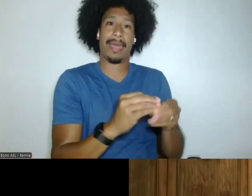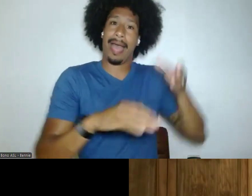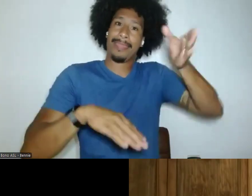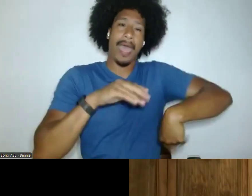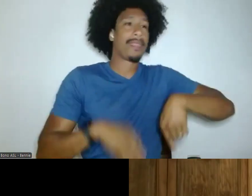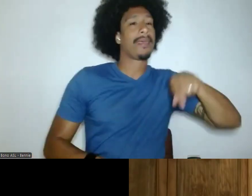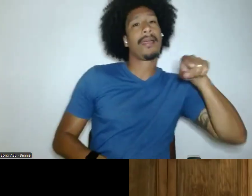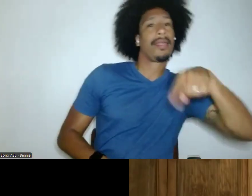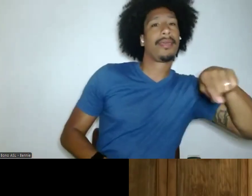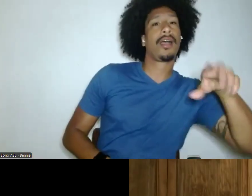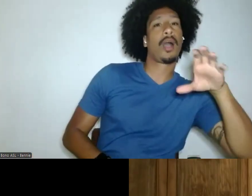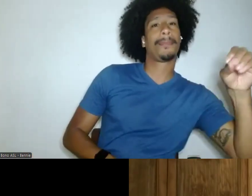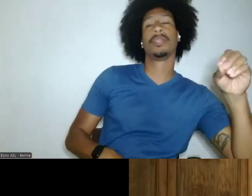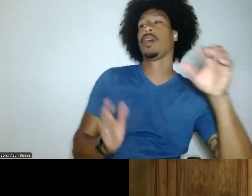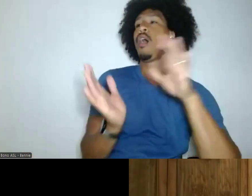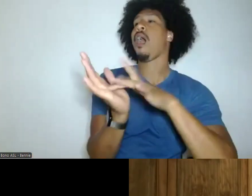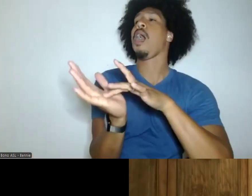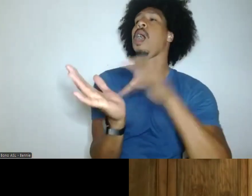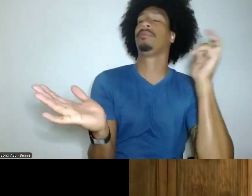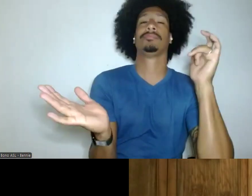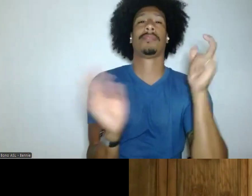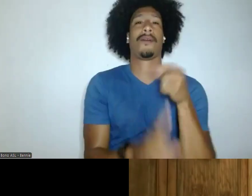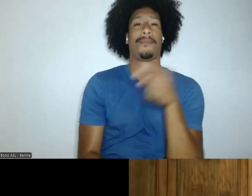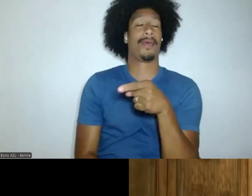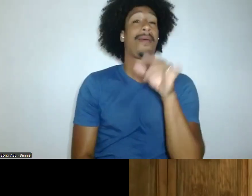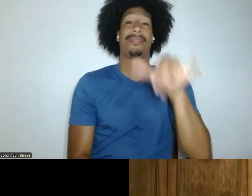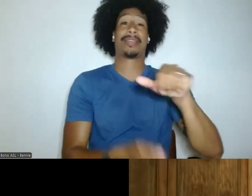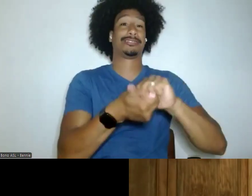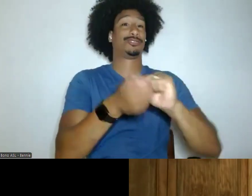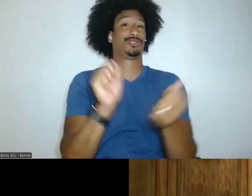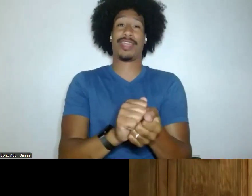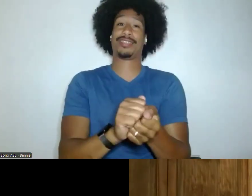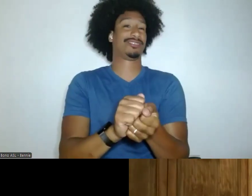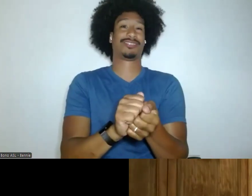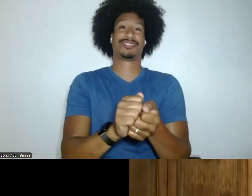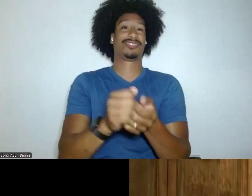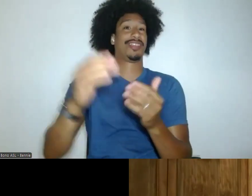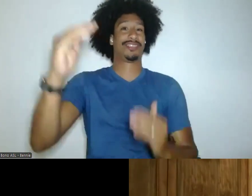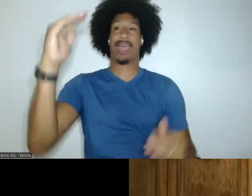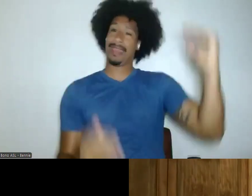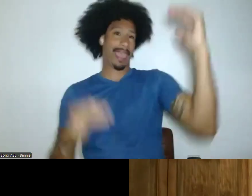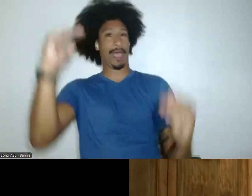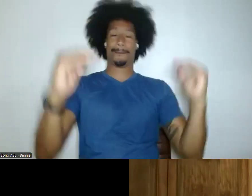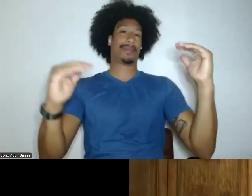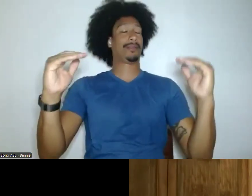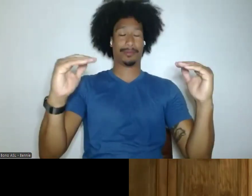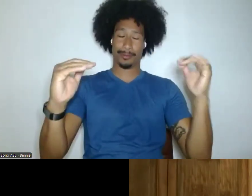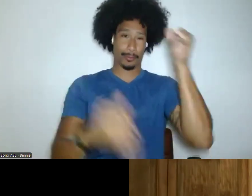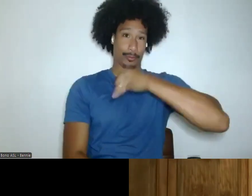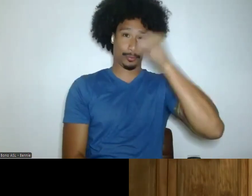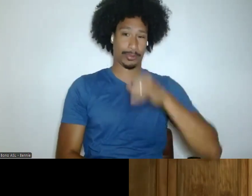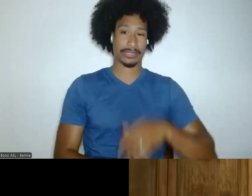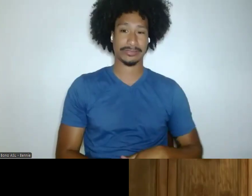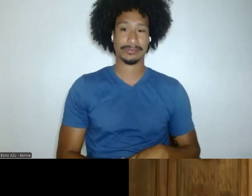them. And that changes the dynamic pretty immediately. Yeah. Can I also add, we've had pushback from one of